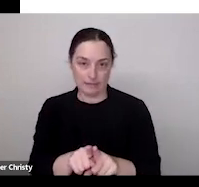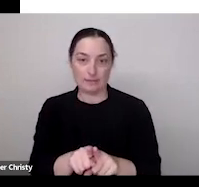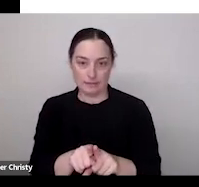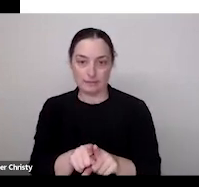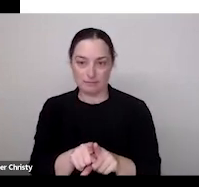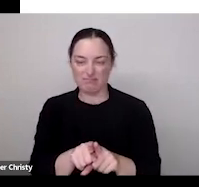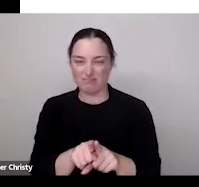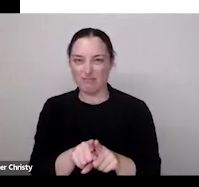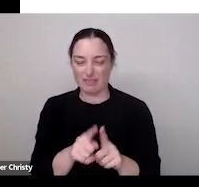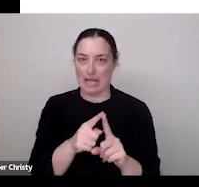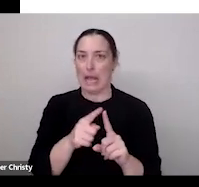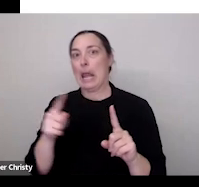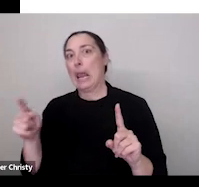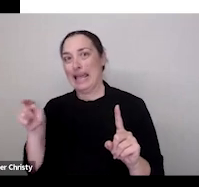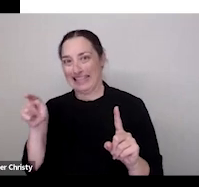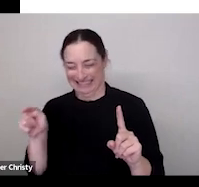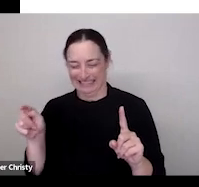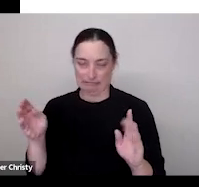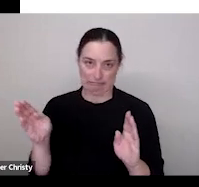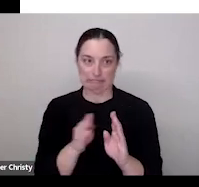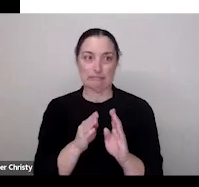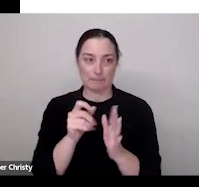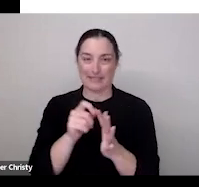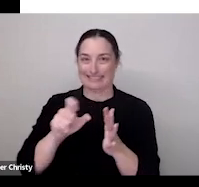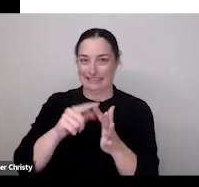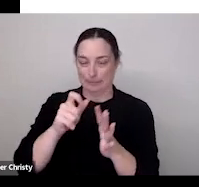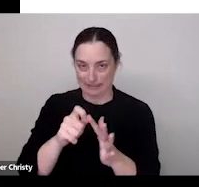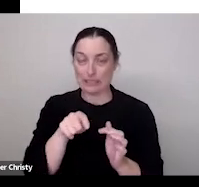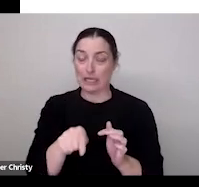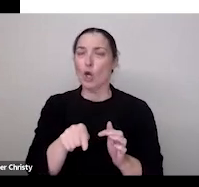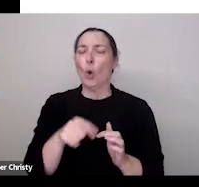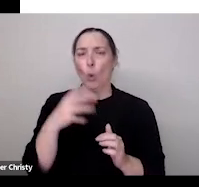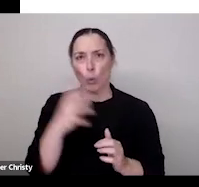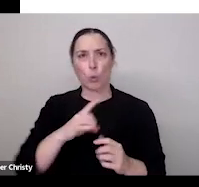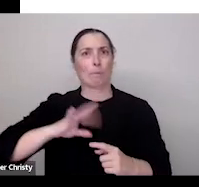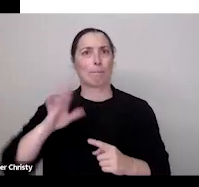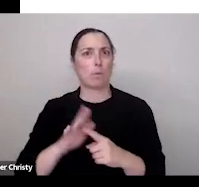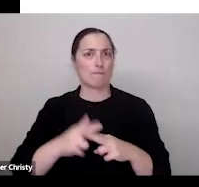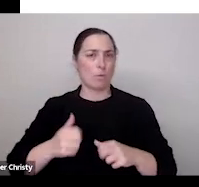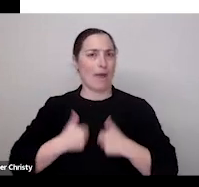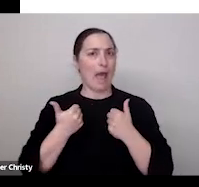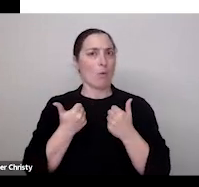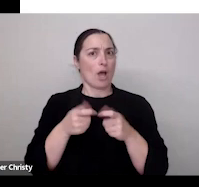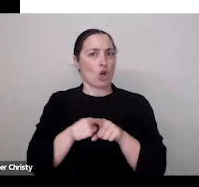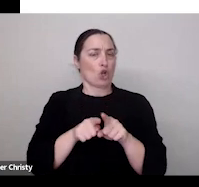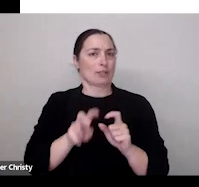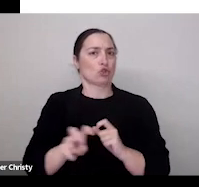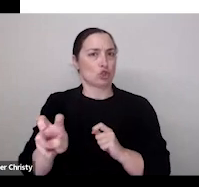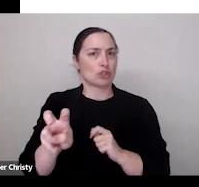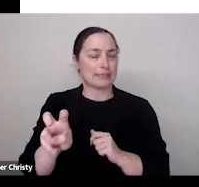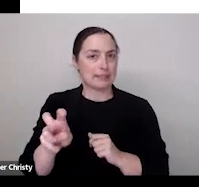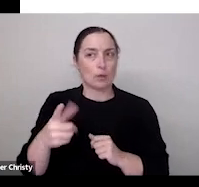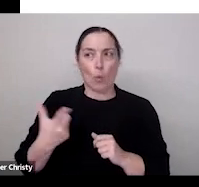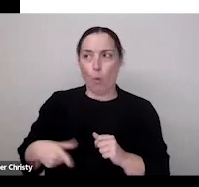maybe tell a bit of a story here about how critical that was in our early learning journey, about why the conversation